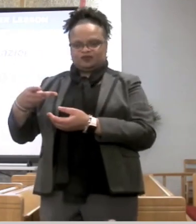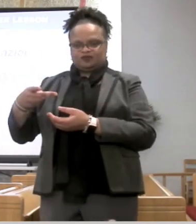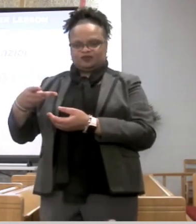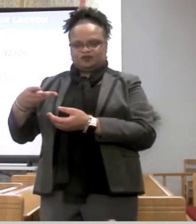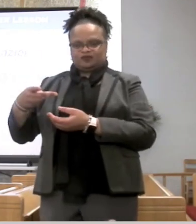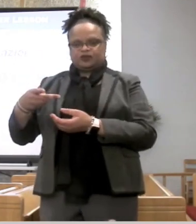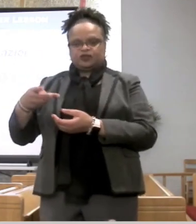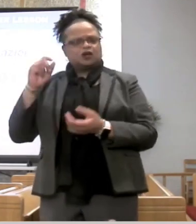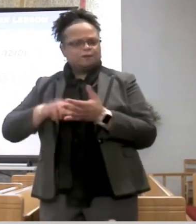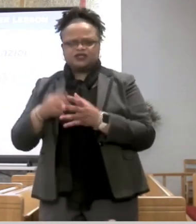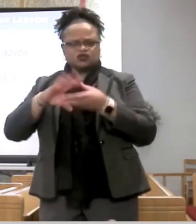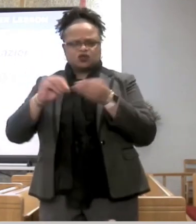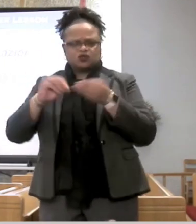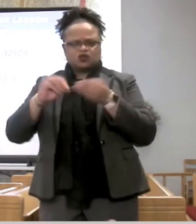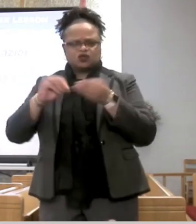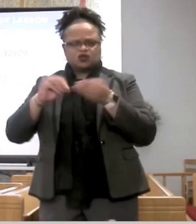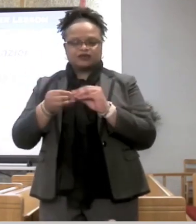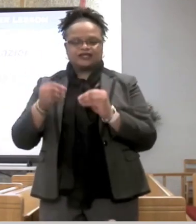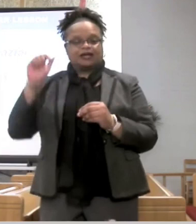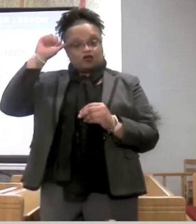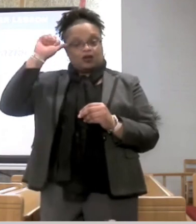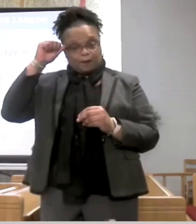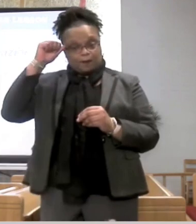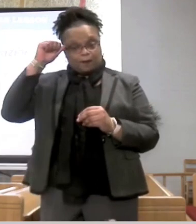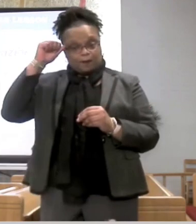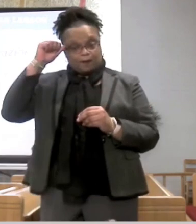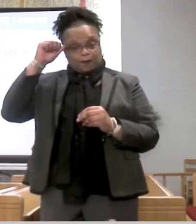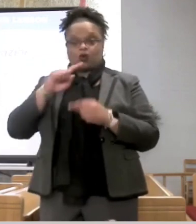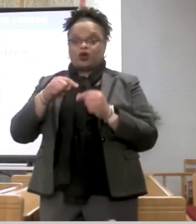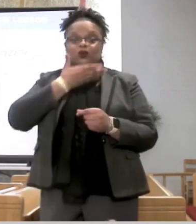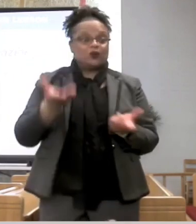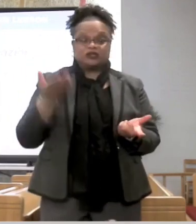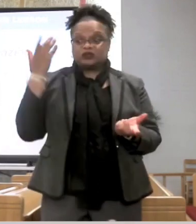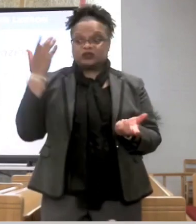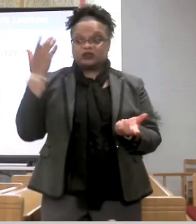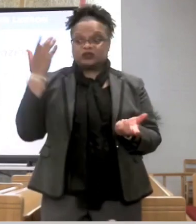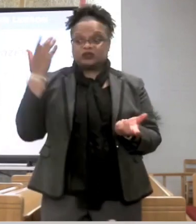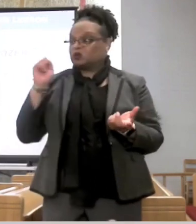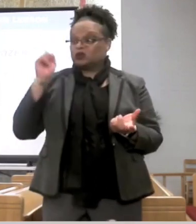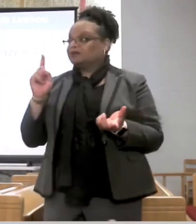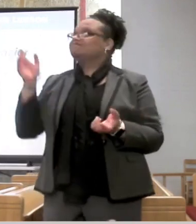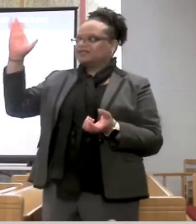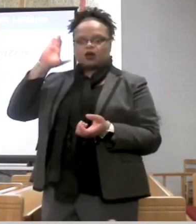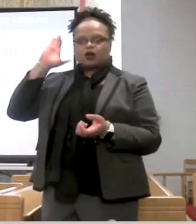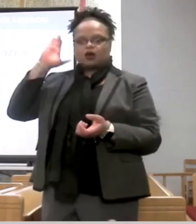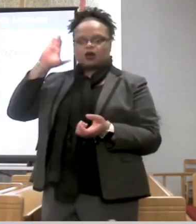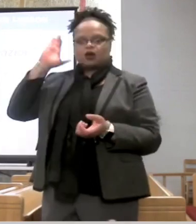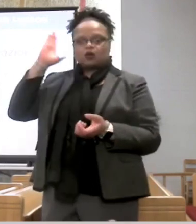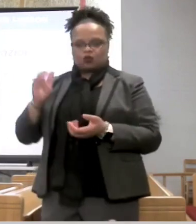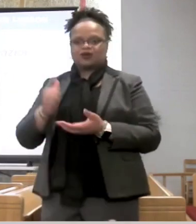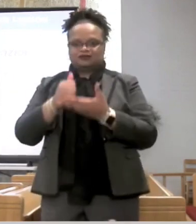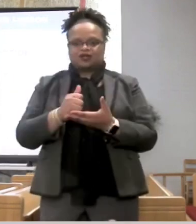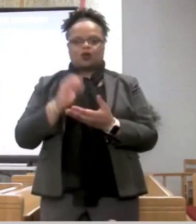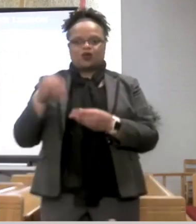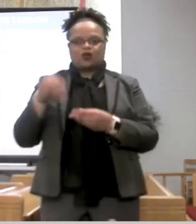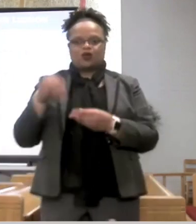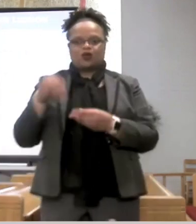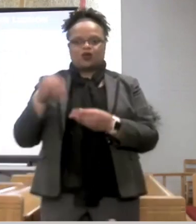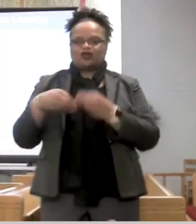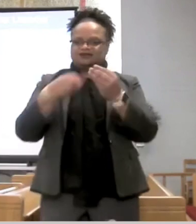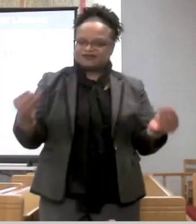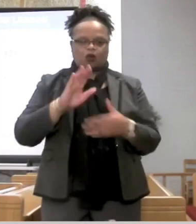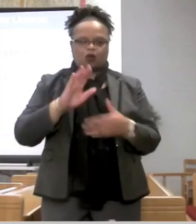to provide every single time. When you don't know what direction to go in, God is there, right, as a provider